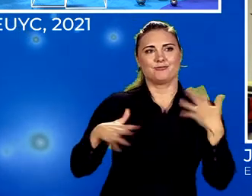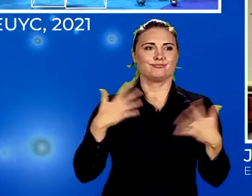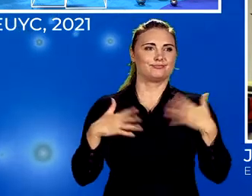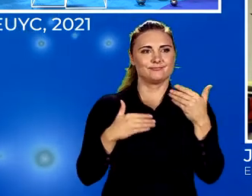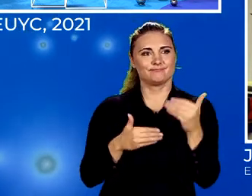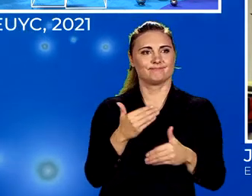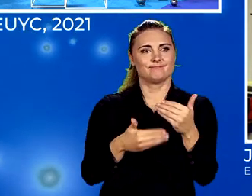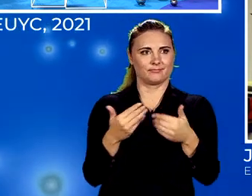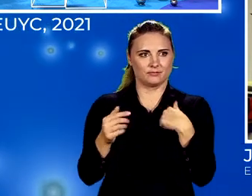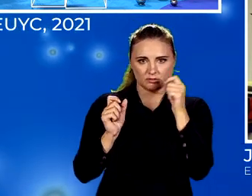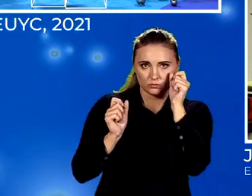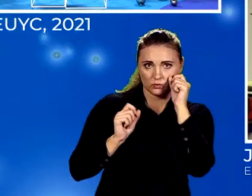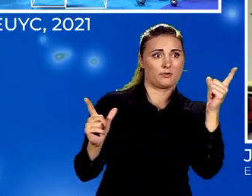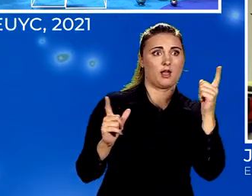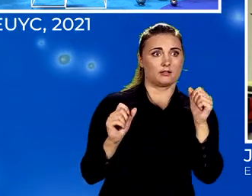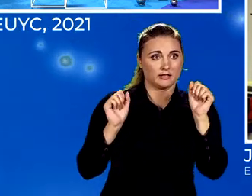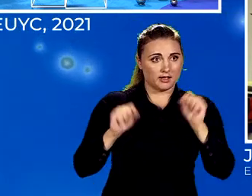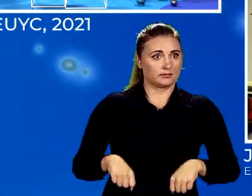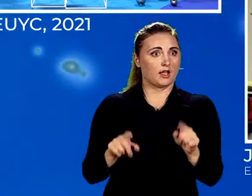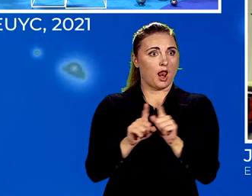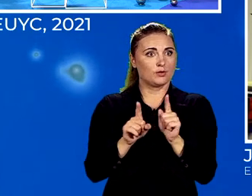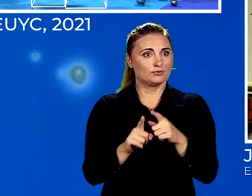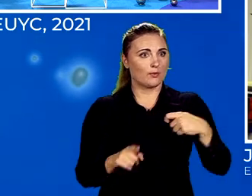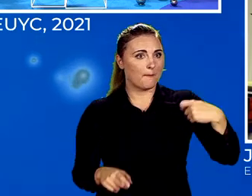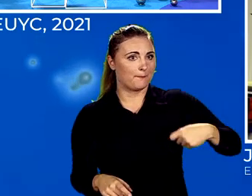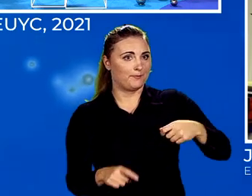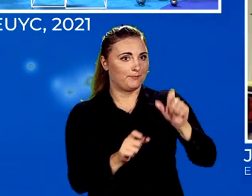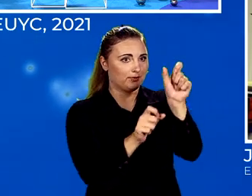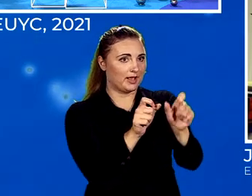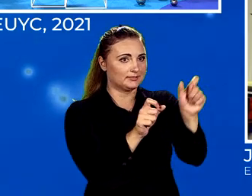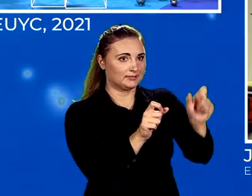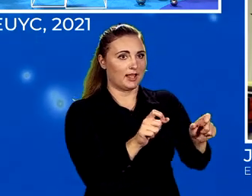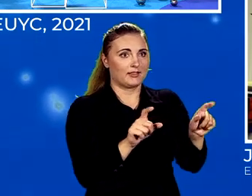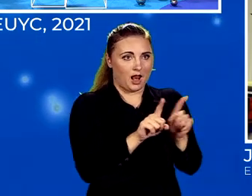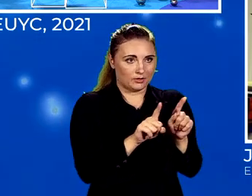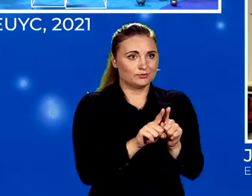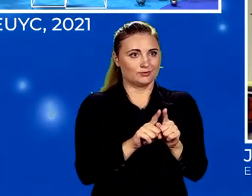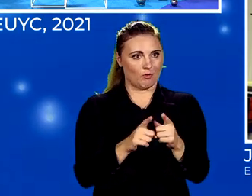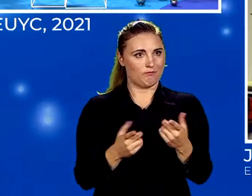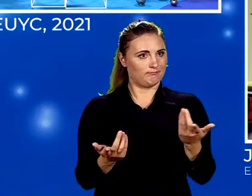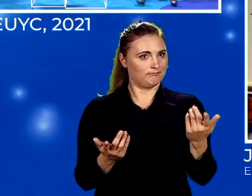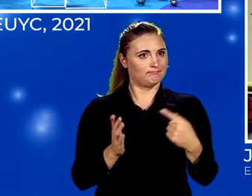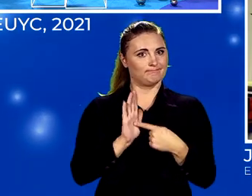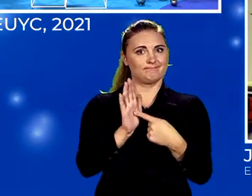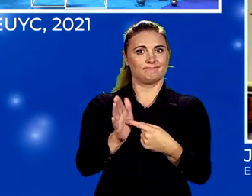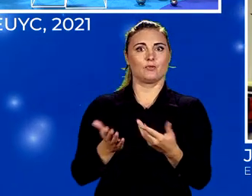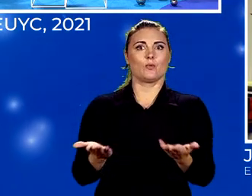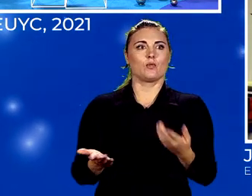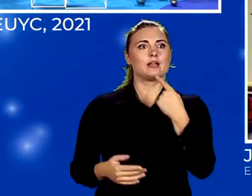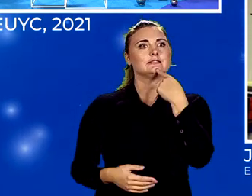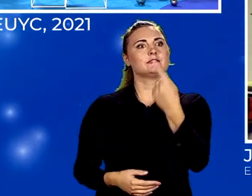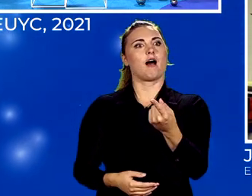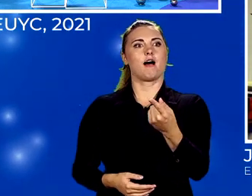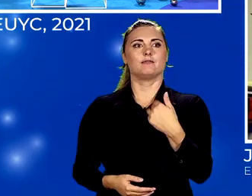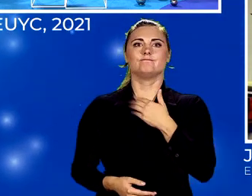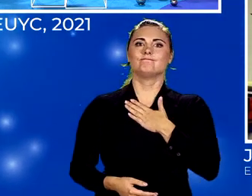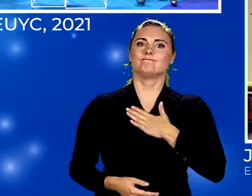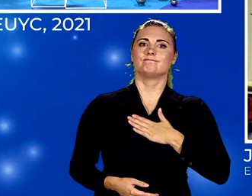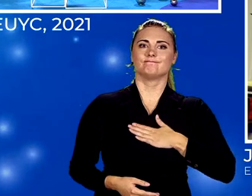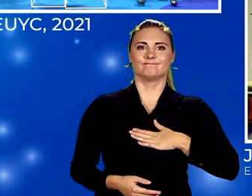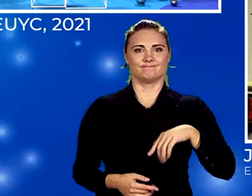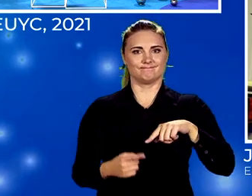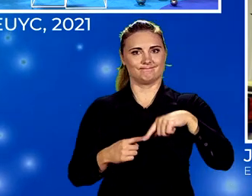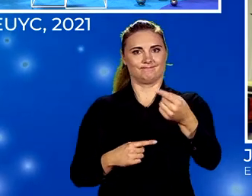that the president in the pronounced this year the European Year of Youth. And for us in